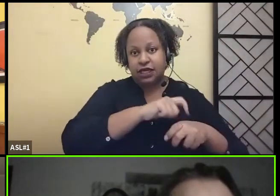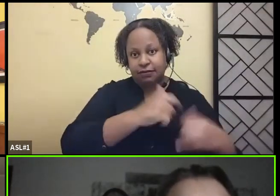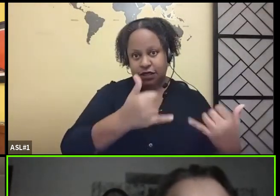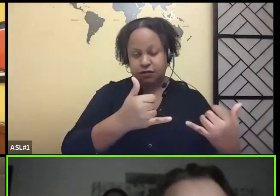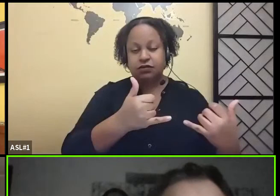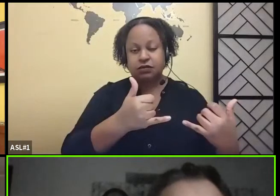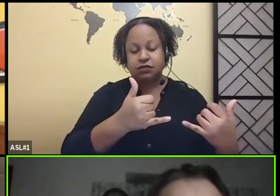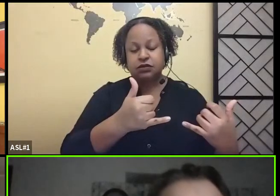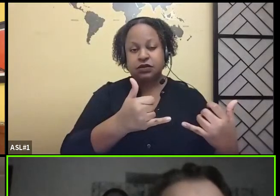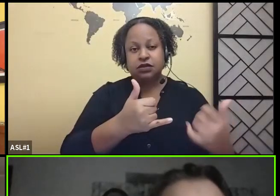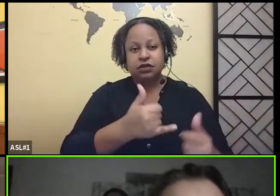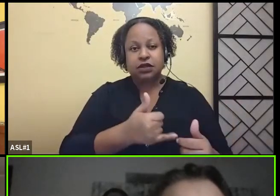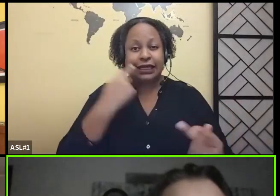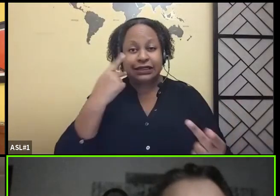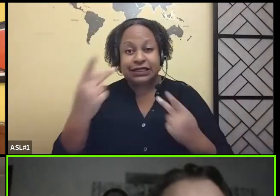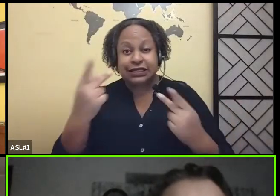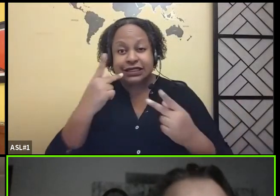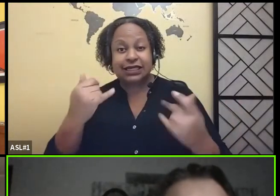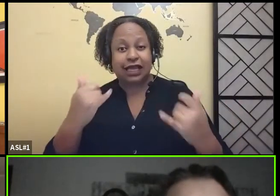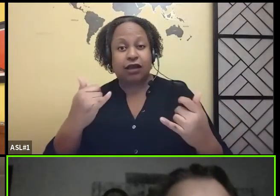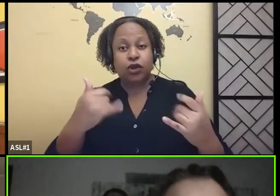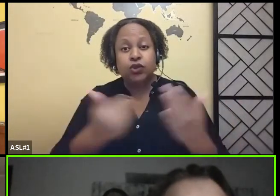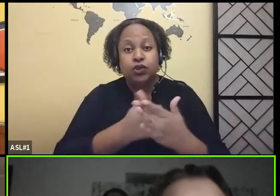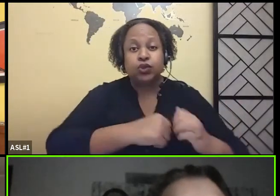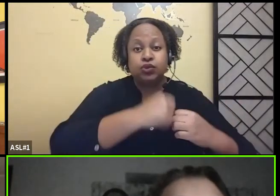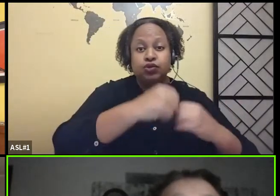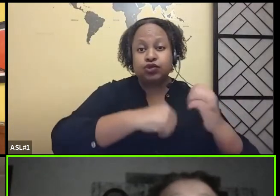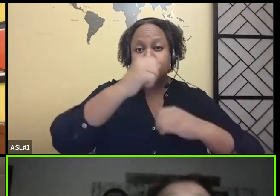You know, and that's what I'm seeing happening in this moment. And